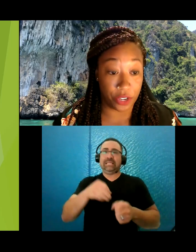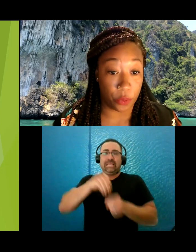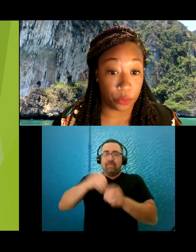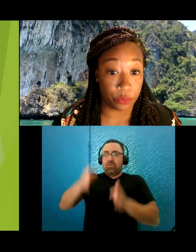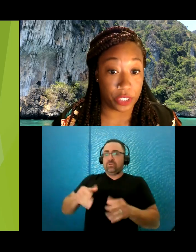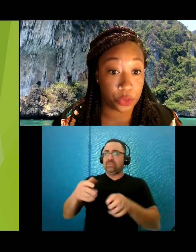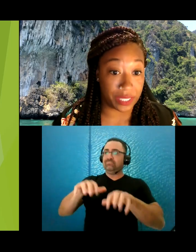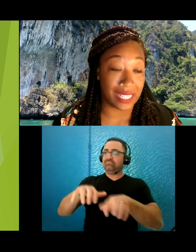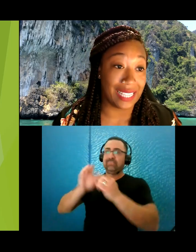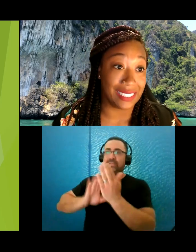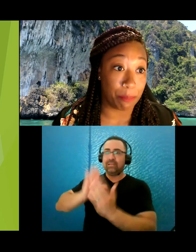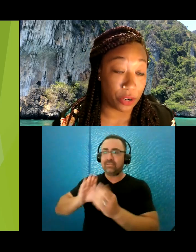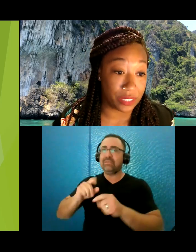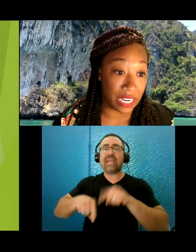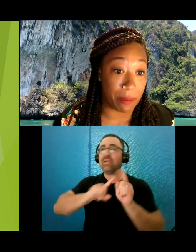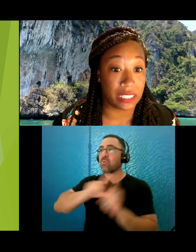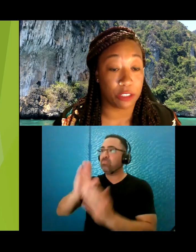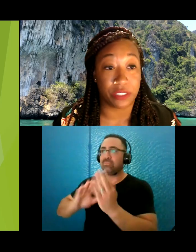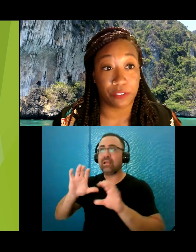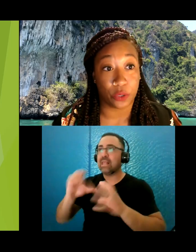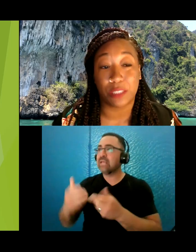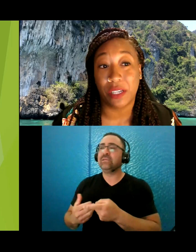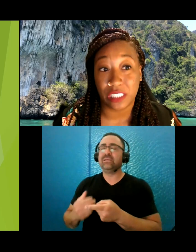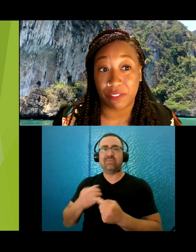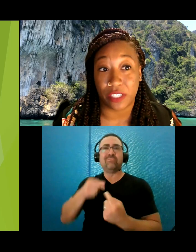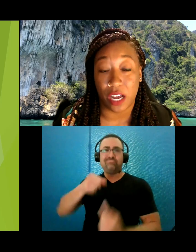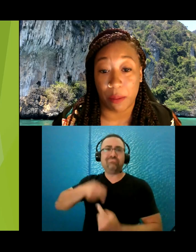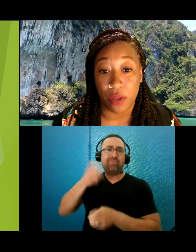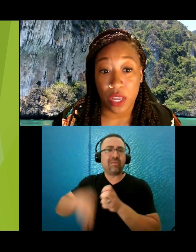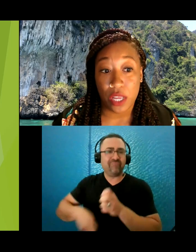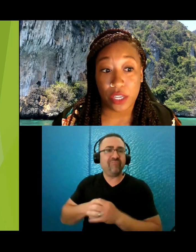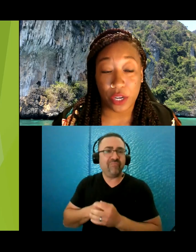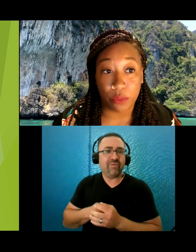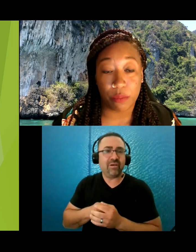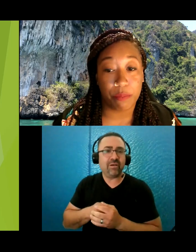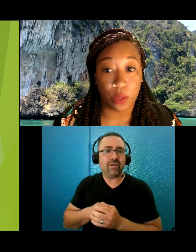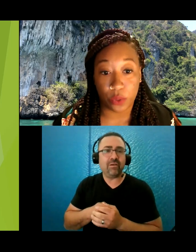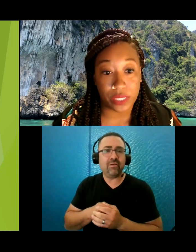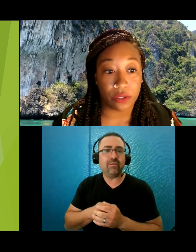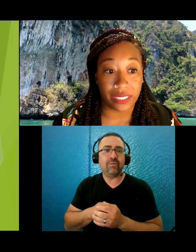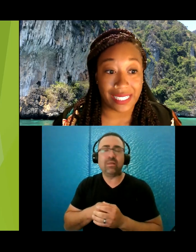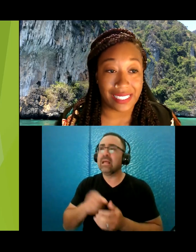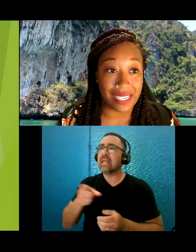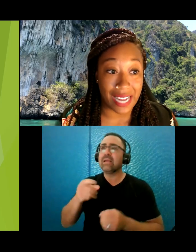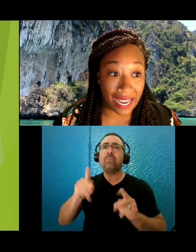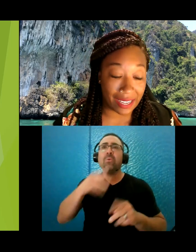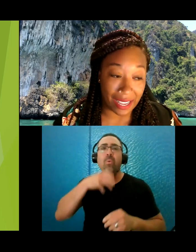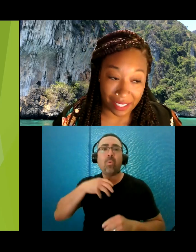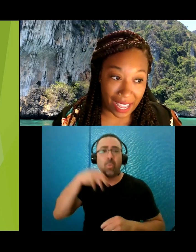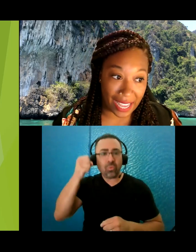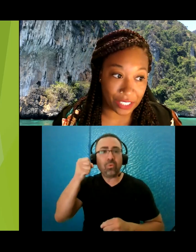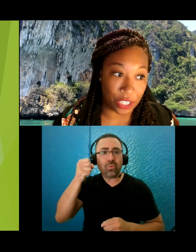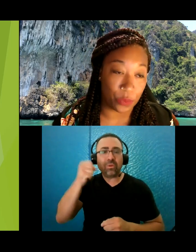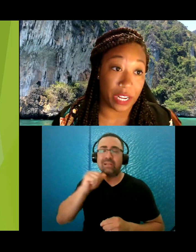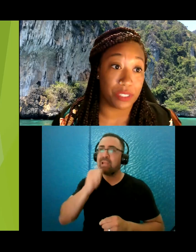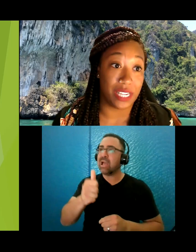can't, join these classes in person, it makes it a little bit difficult, especially if someone who's elderly is not